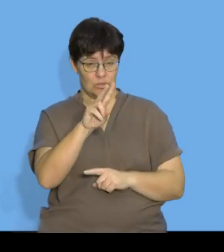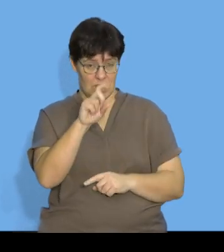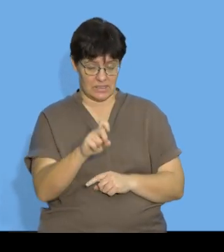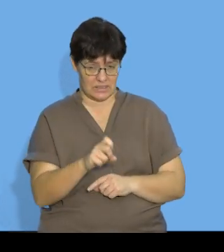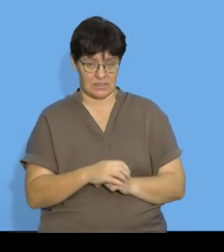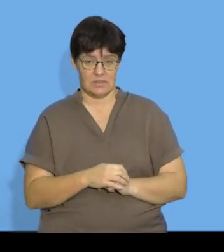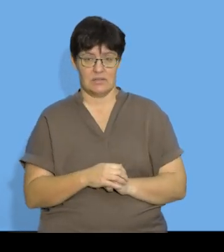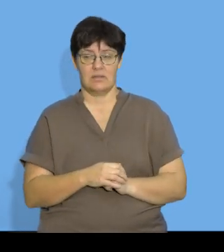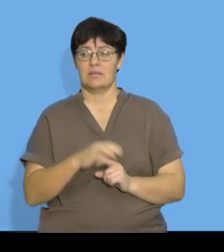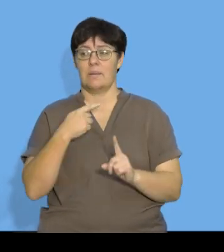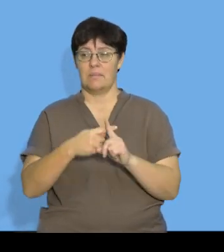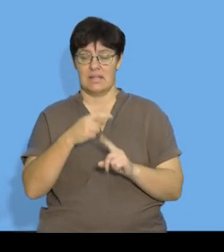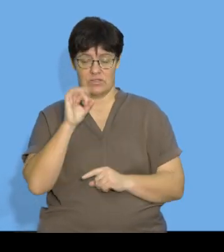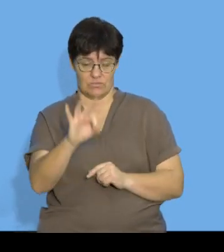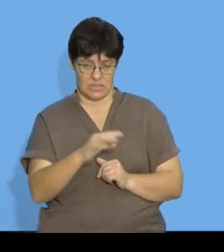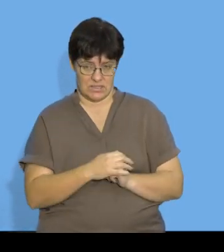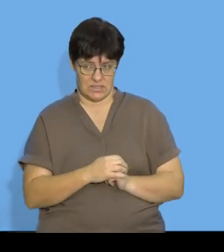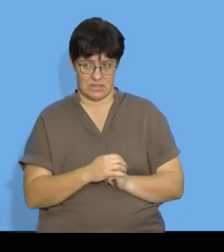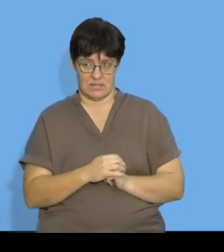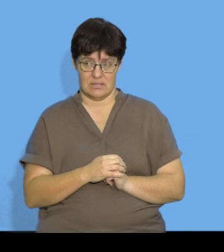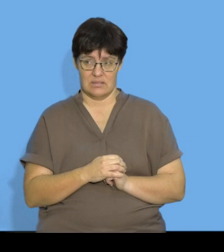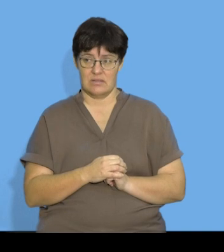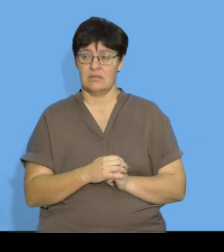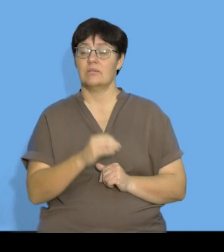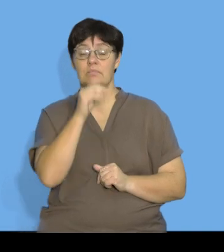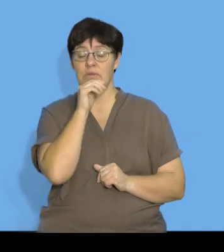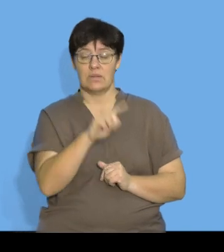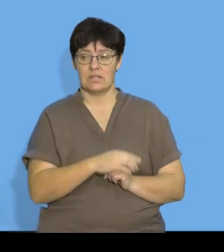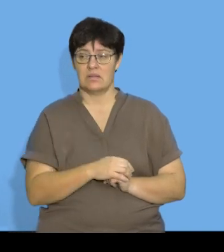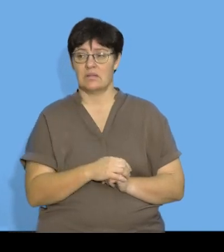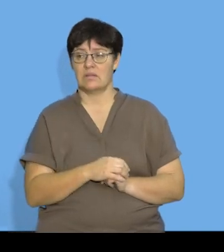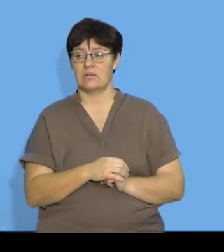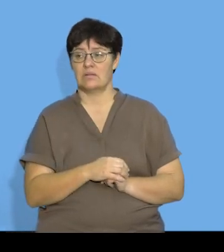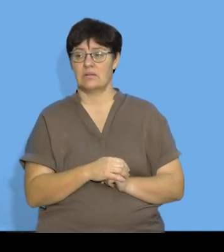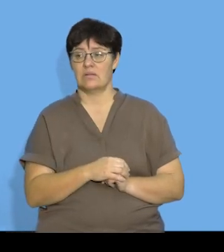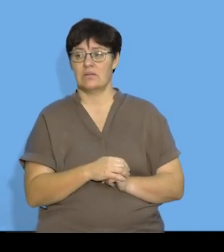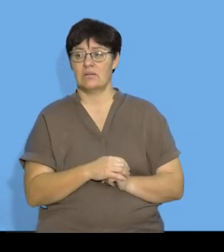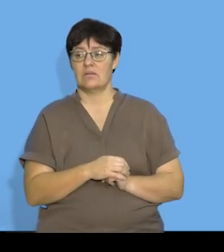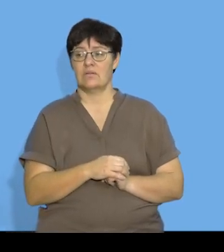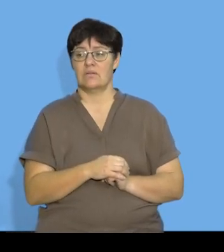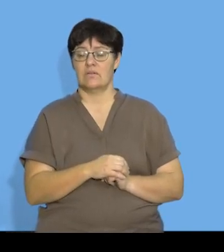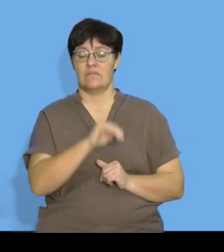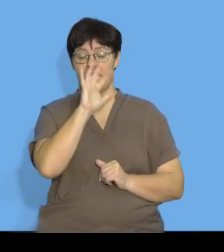plus 2x plus 3. So this is going to be equal to